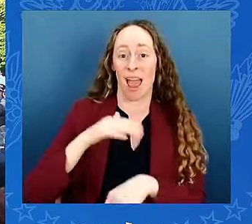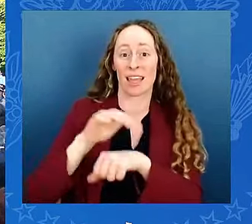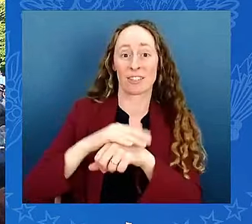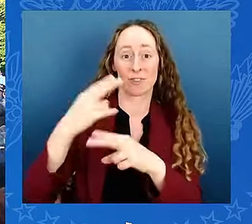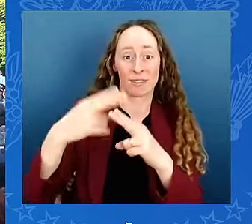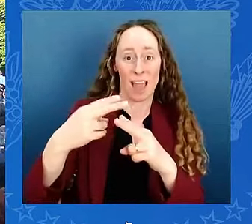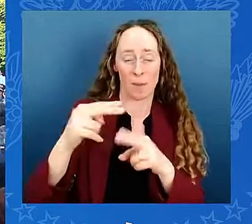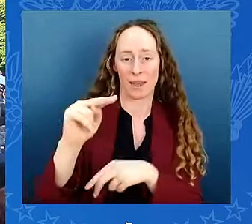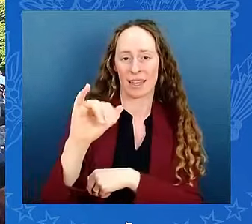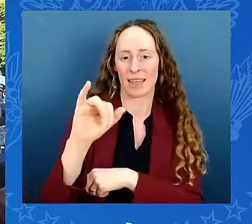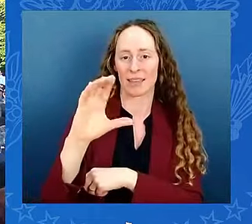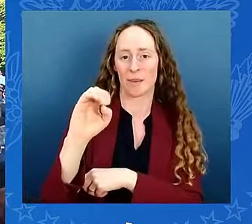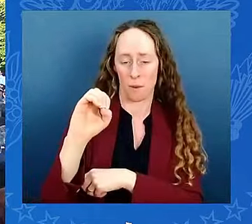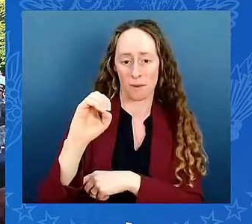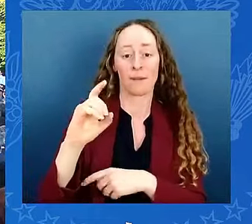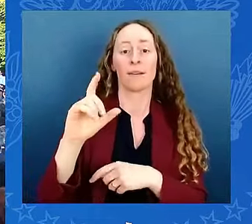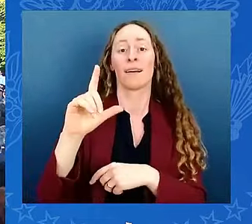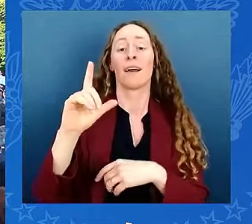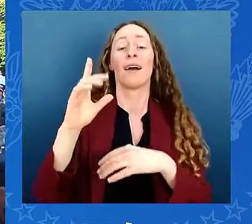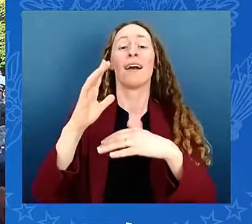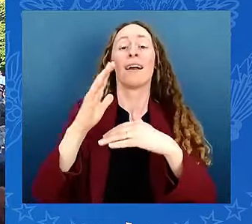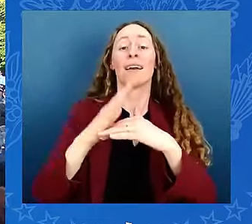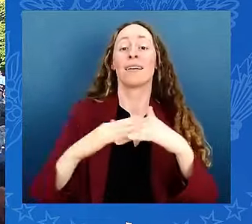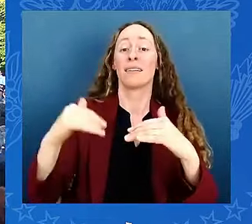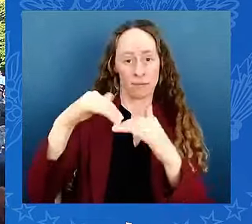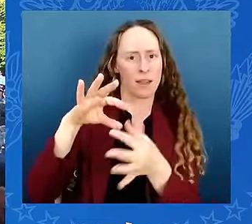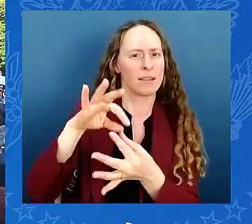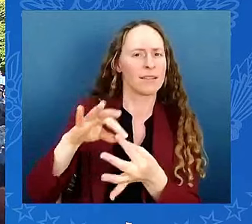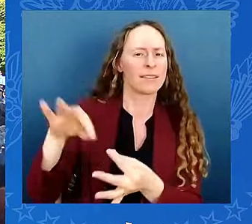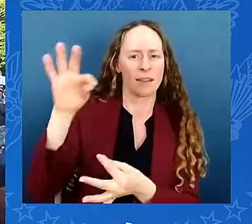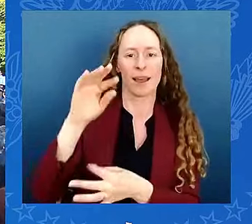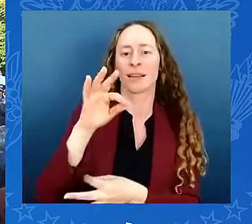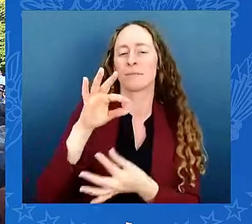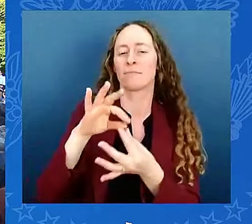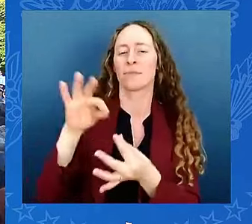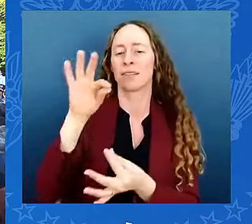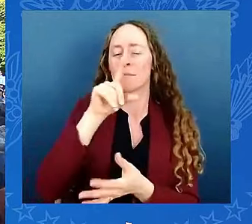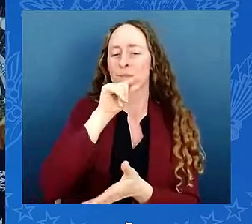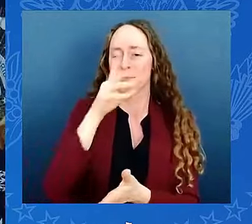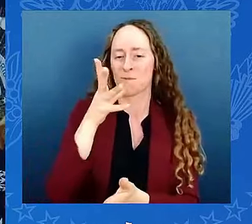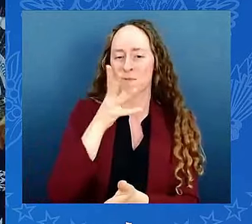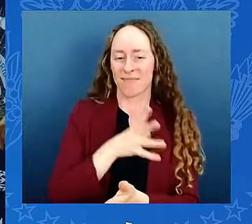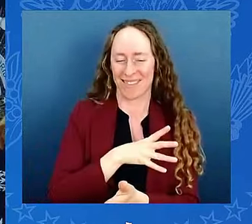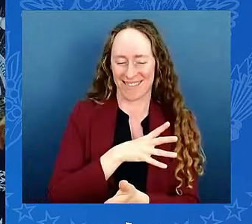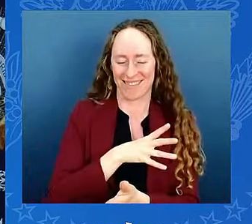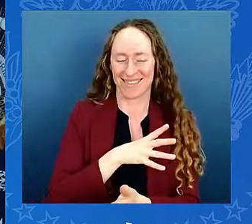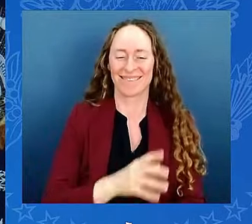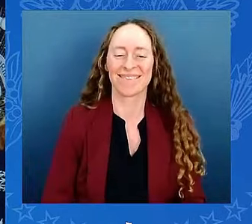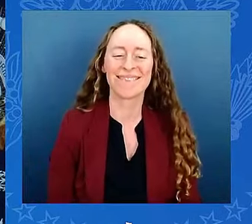Spirit Bird Woman. I am Eagle Clan, and I'm from the White Earth Band of Ojibwe.